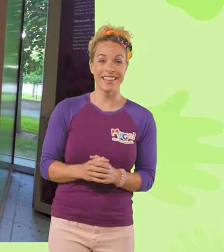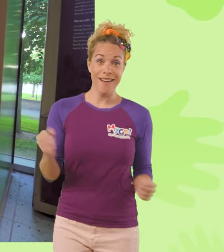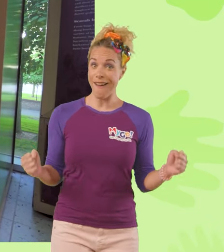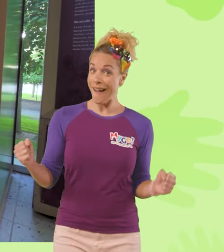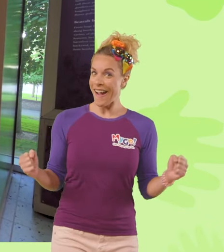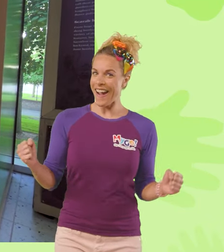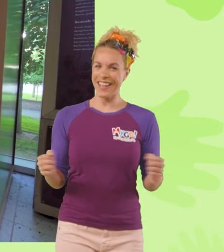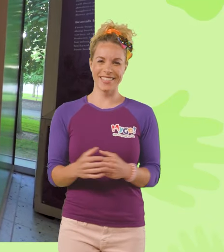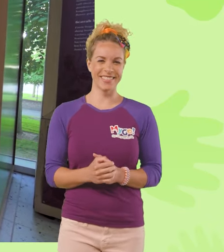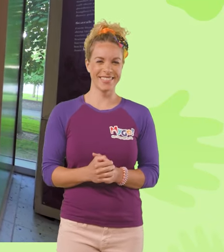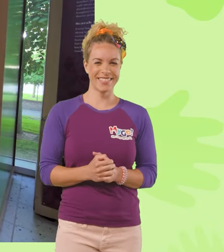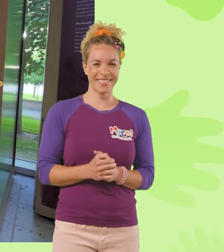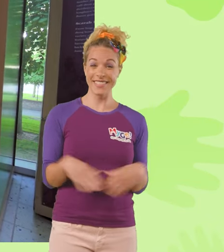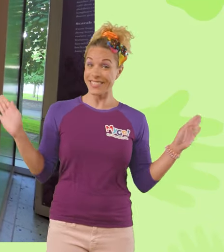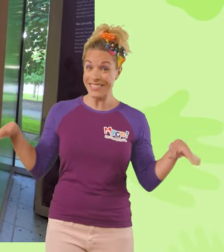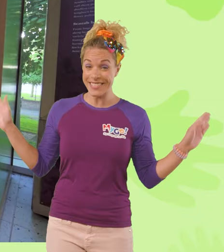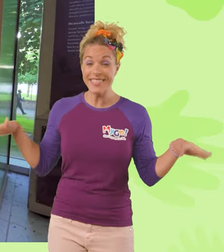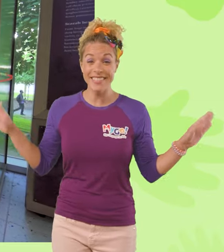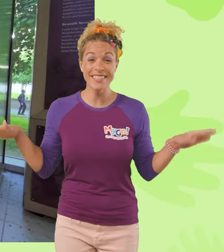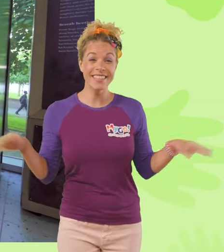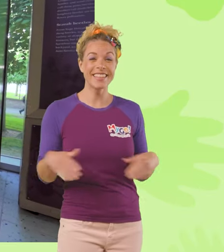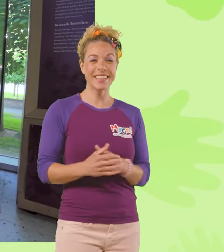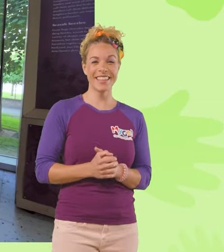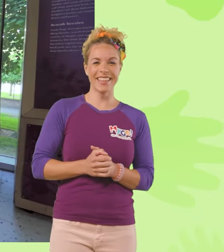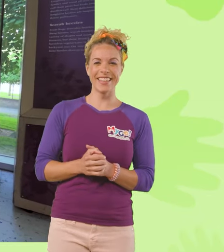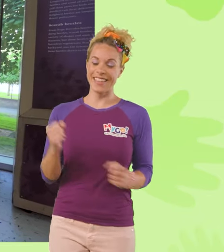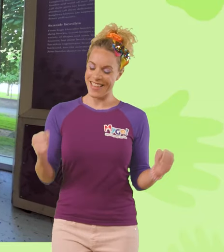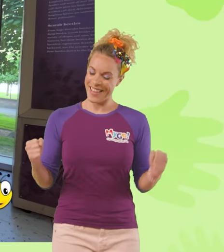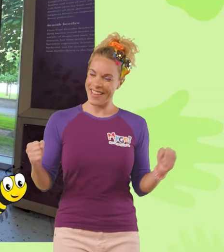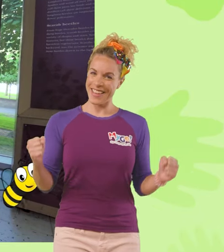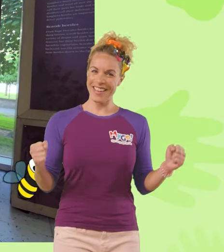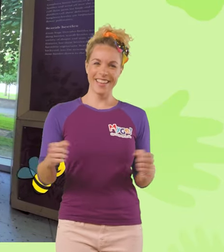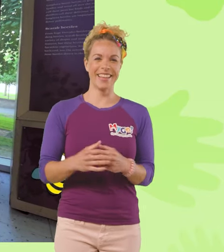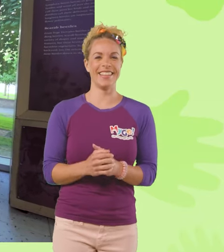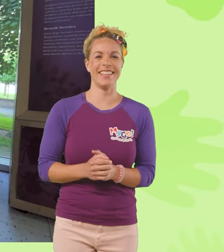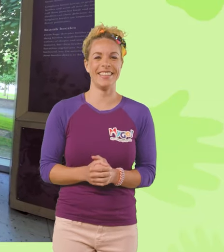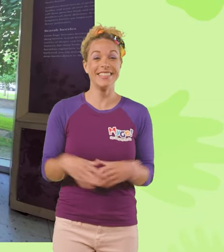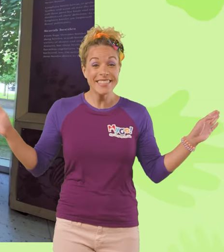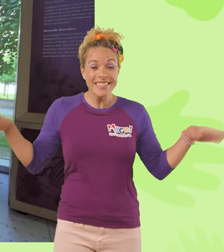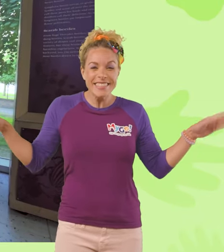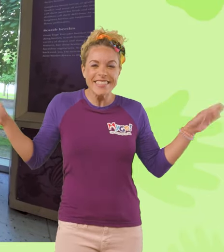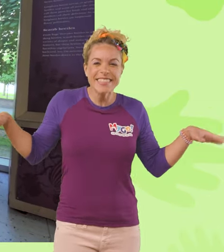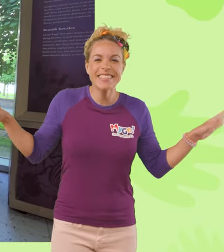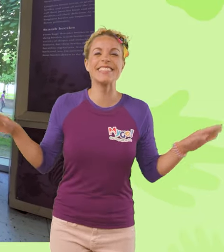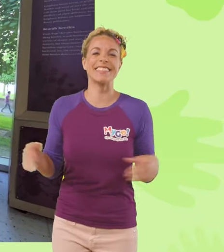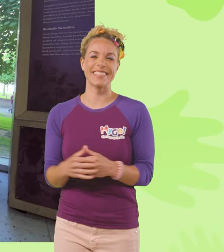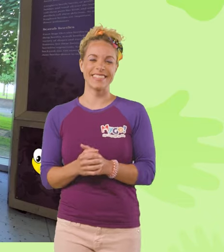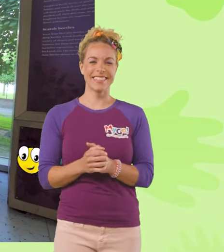Wiggle, wiggle, wiggle. Flap your wings. Wiggle, wiggle, wiggle. Flap your wings.